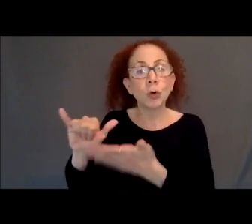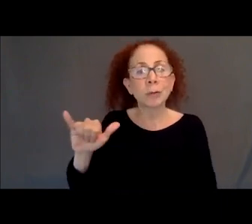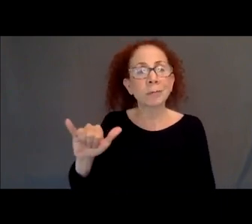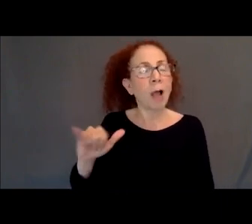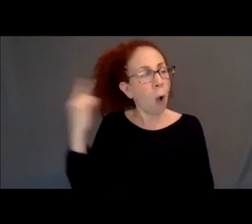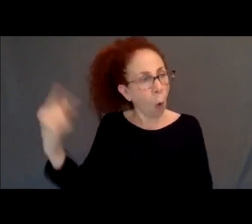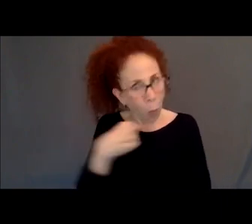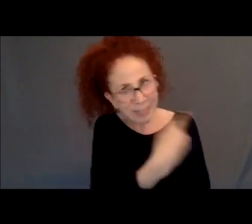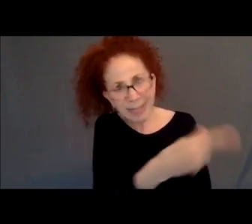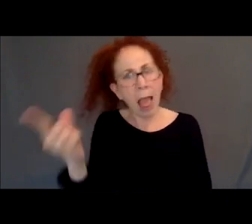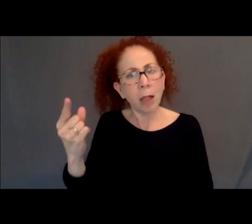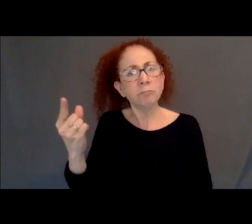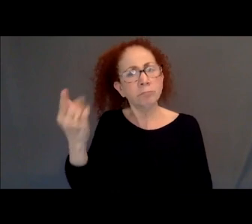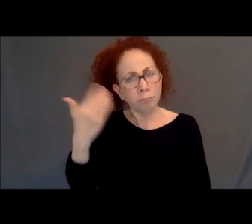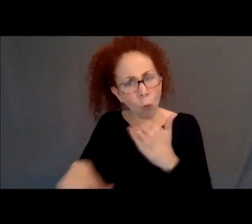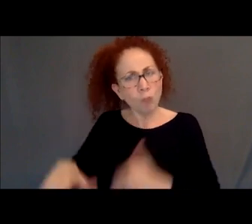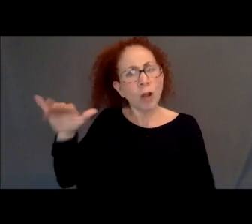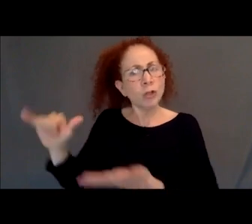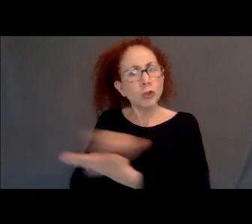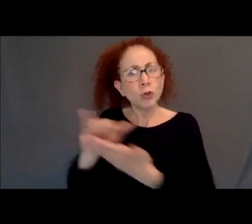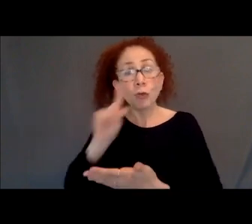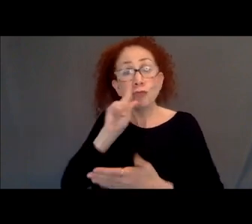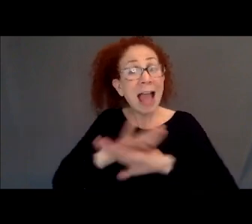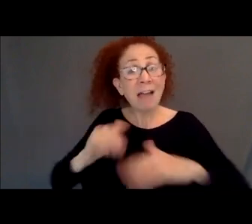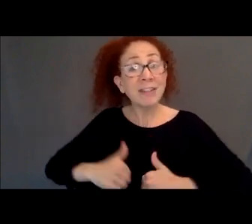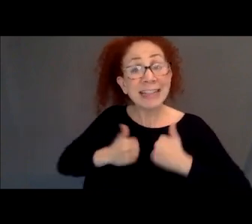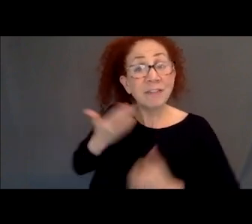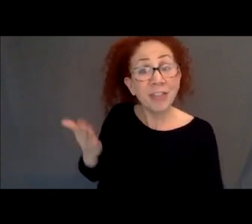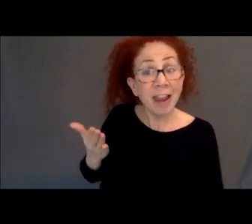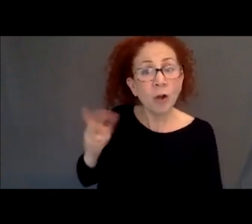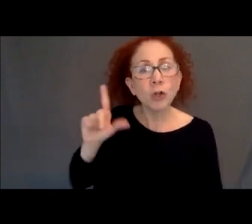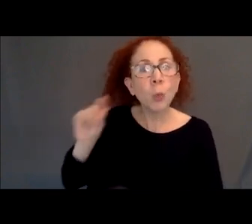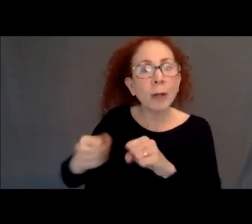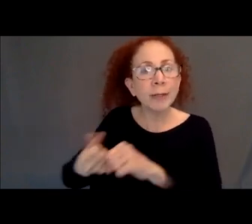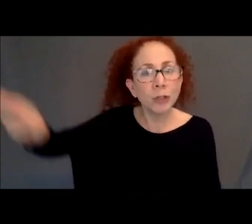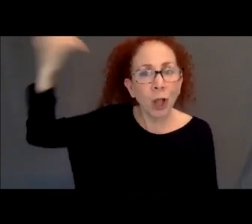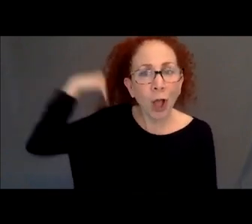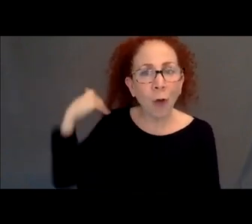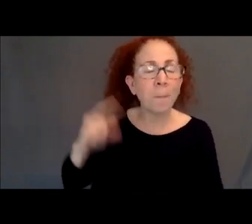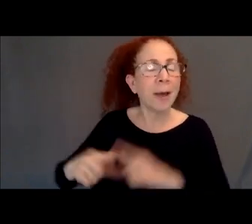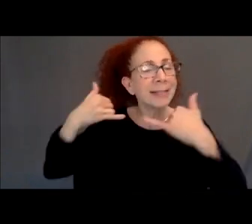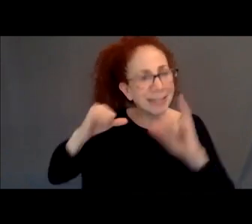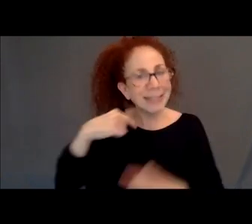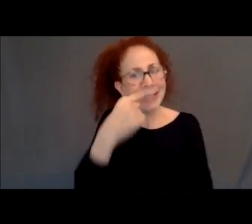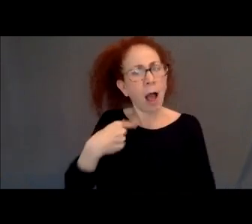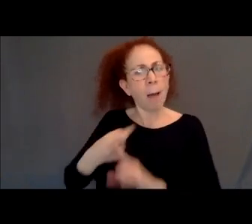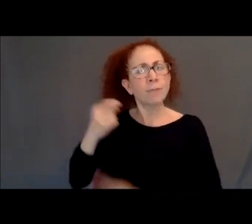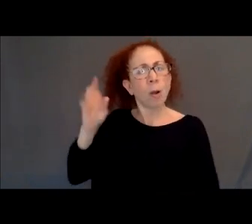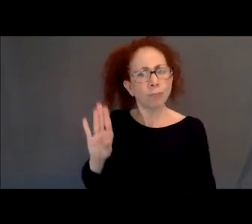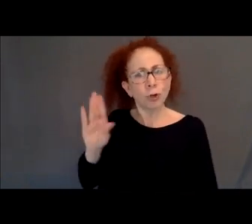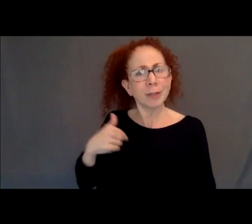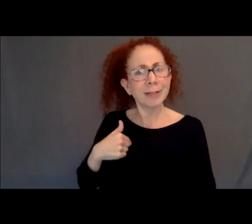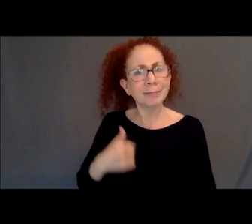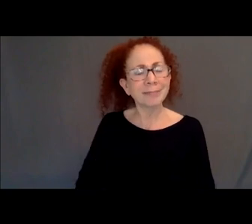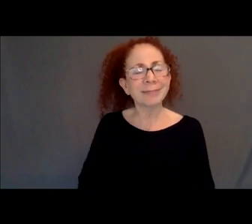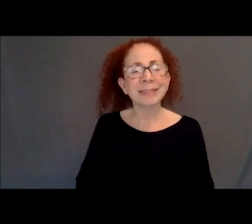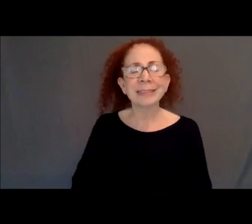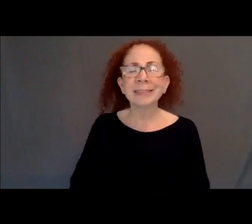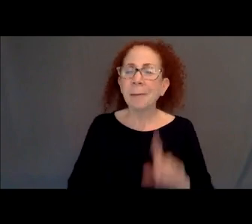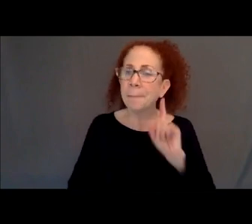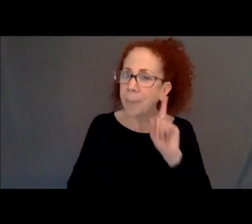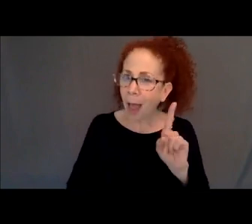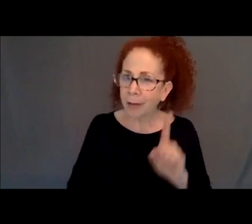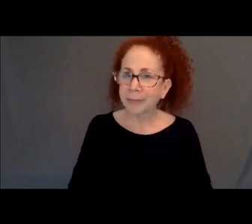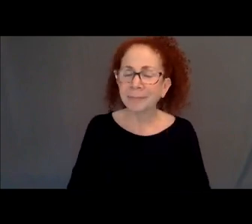lead with that. I haven't lived in New York in over 20 years, but I don't hesitate to tell people I am from Brooklyn.